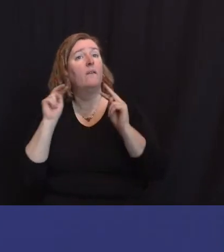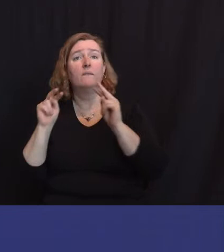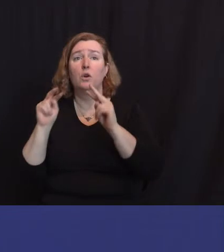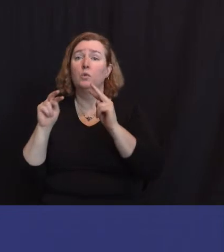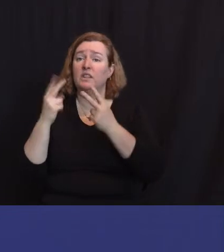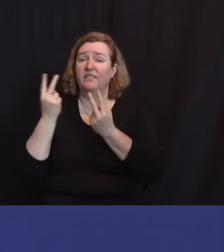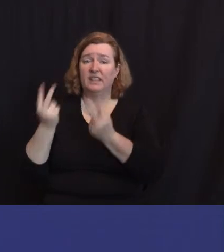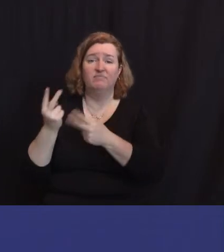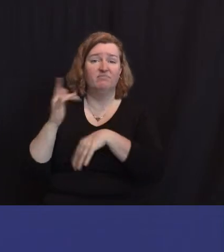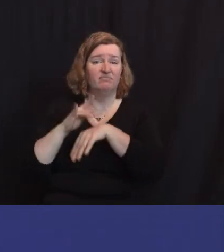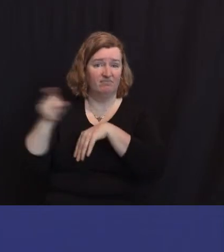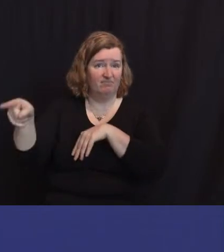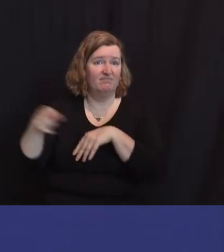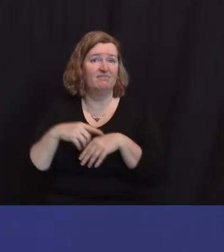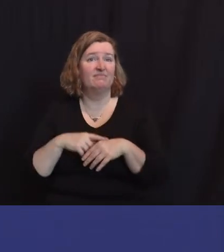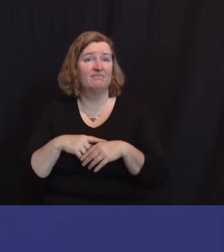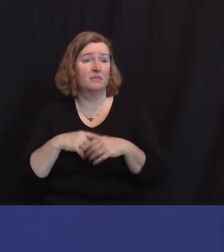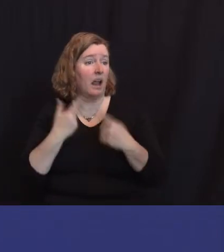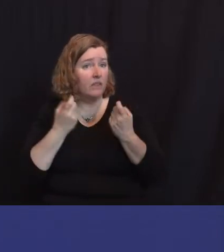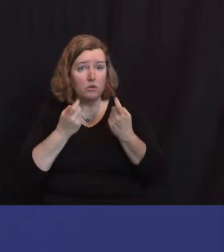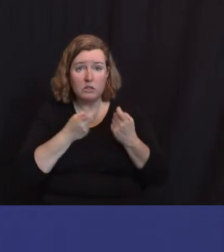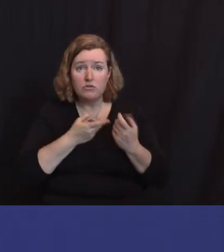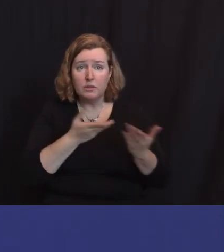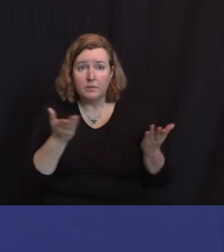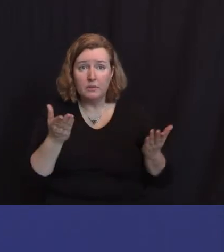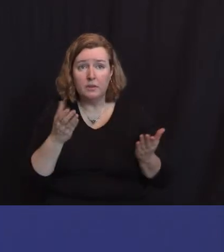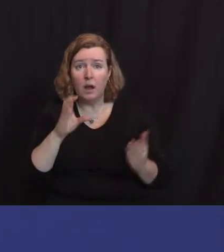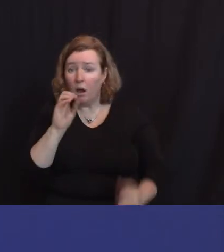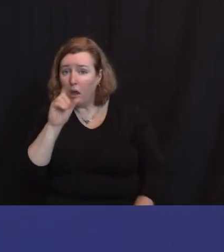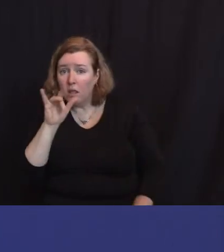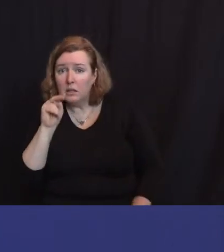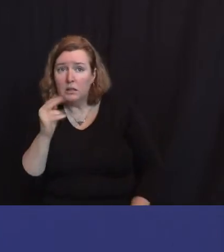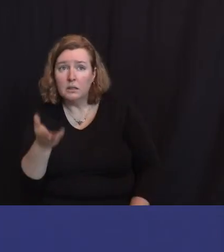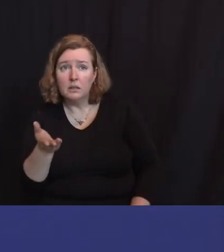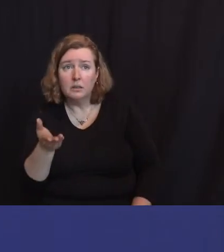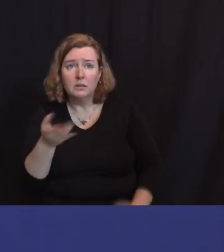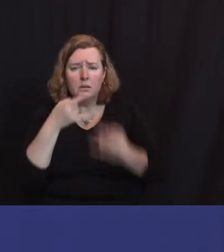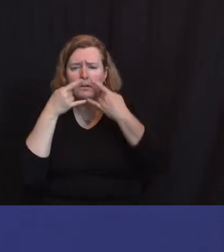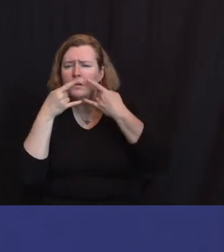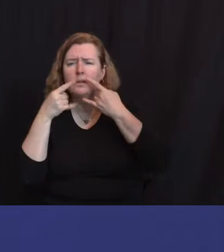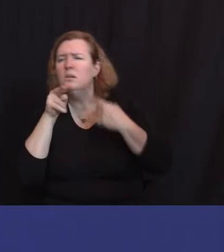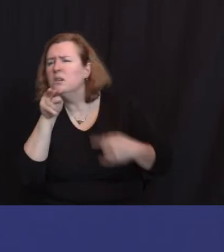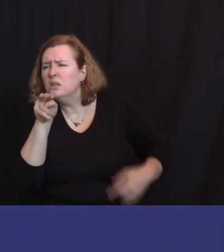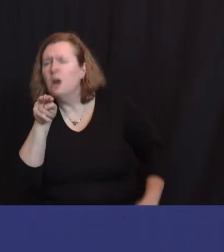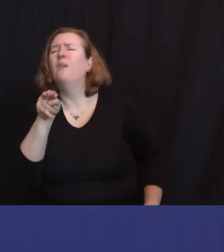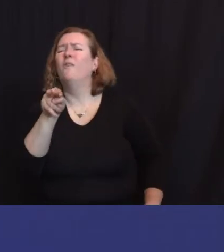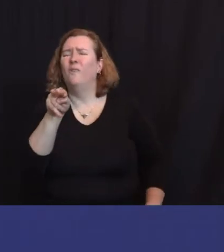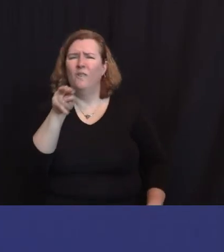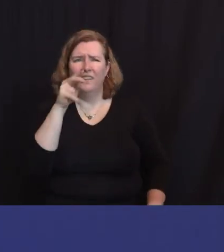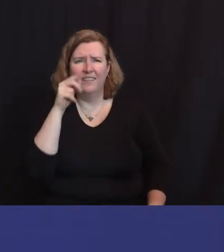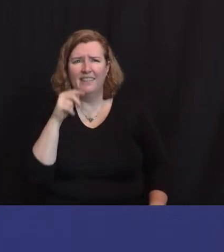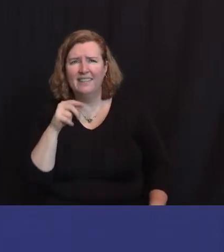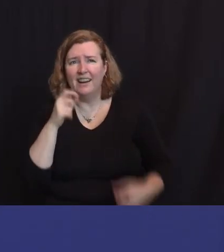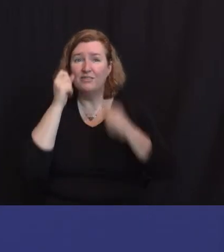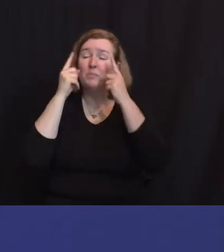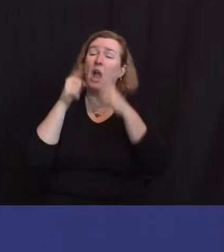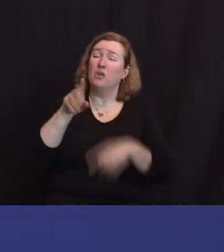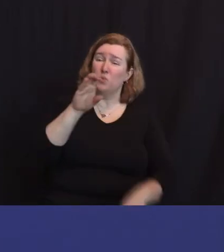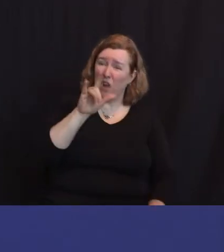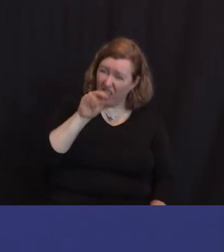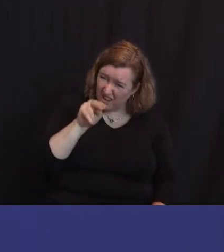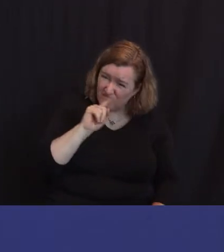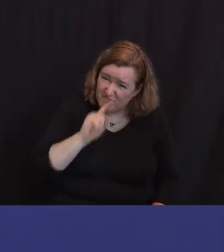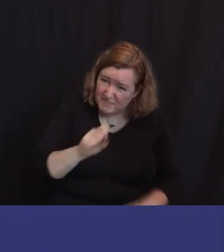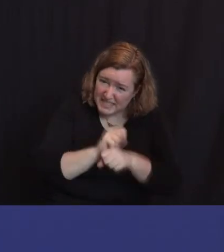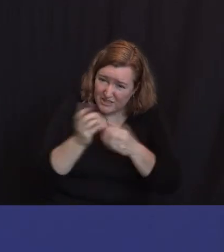think we'll start over here. Colleen, is that you? Nice. It's hard to. I like to surprise you every so There often. you go. Good to see you. Thanks for coming.